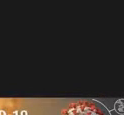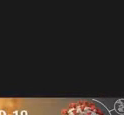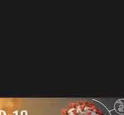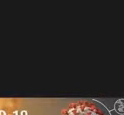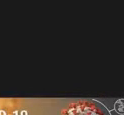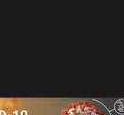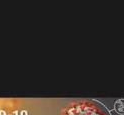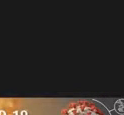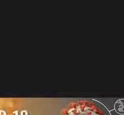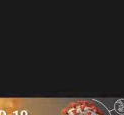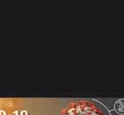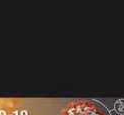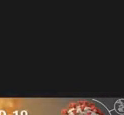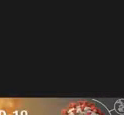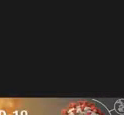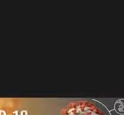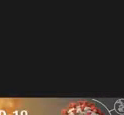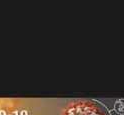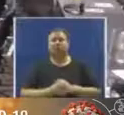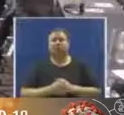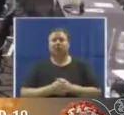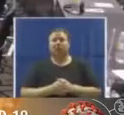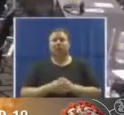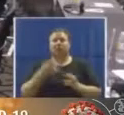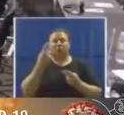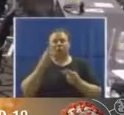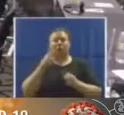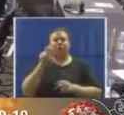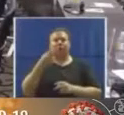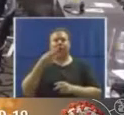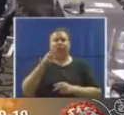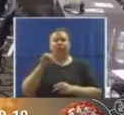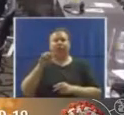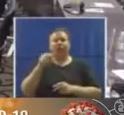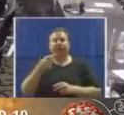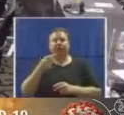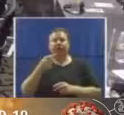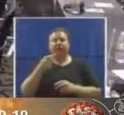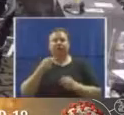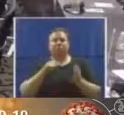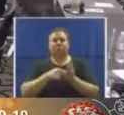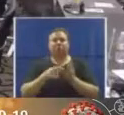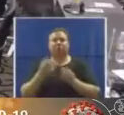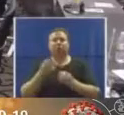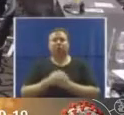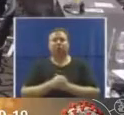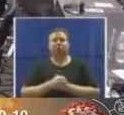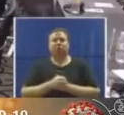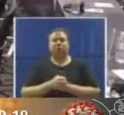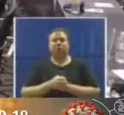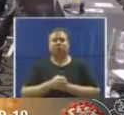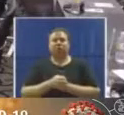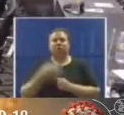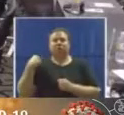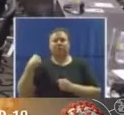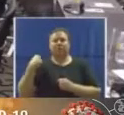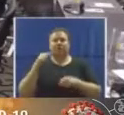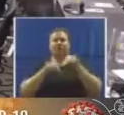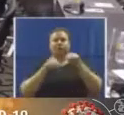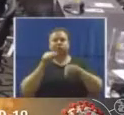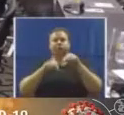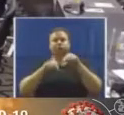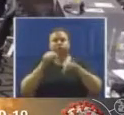what's the point of order? The Honourable Thring was raising a point of order, but I presume it related to the Minister casting aspersions against